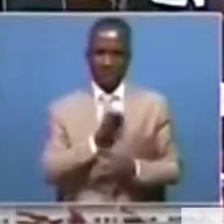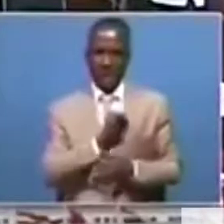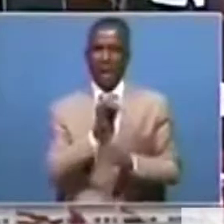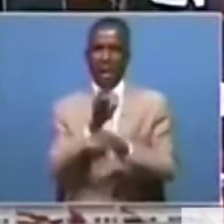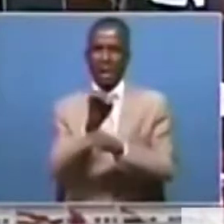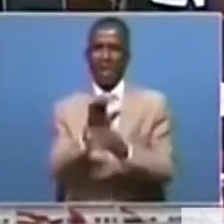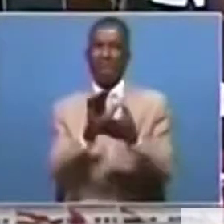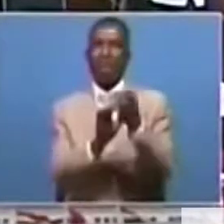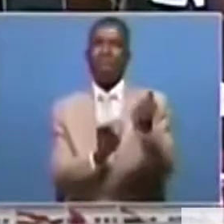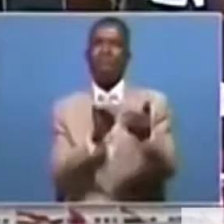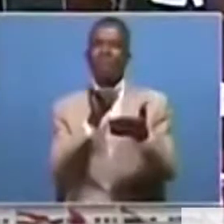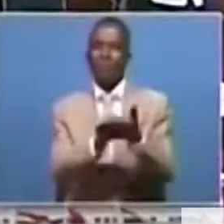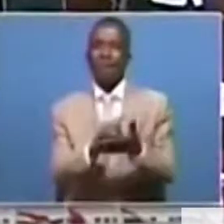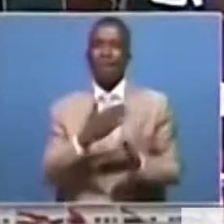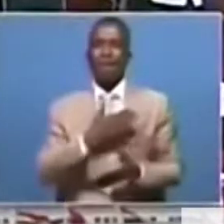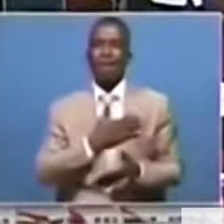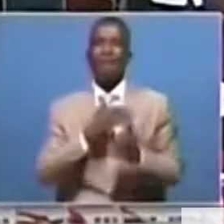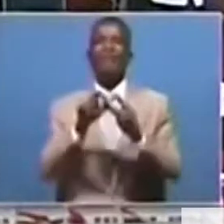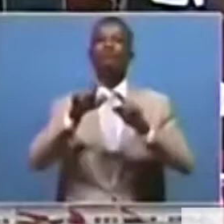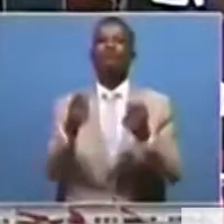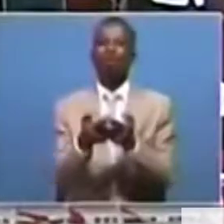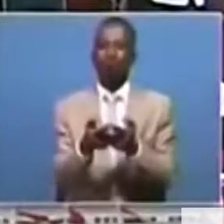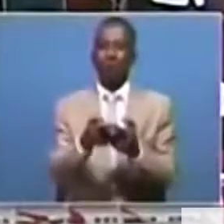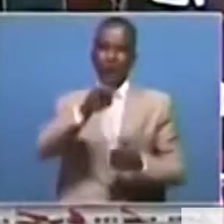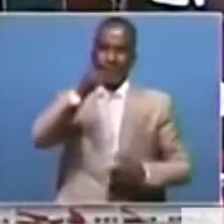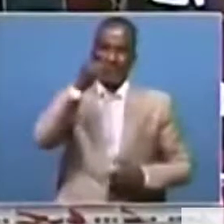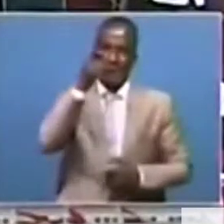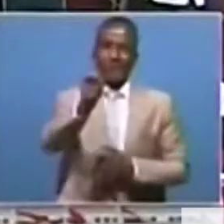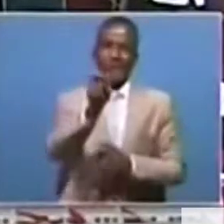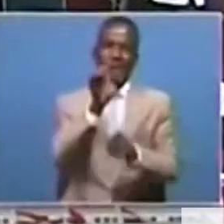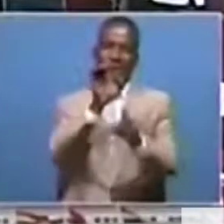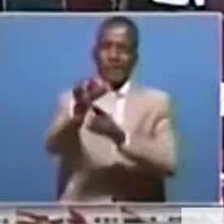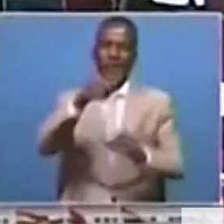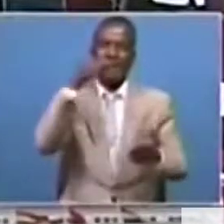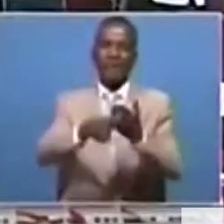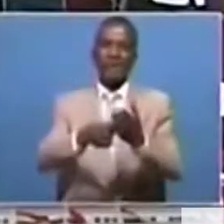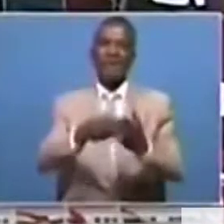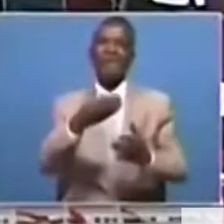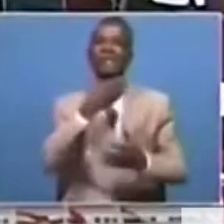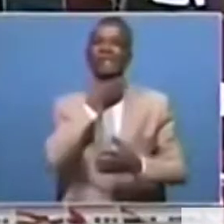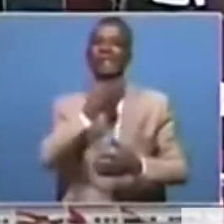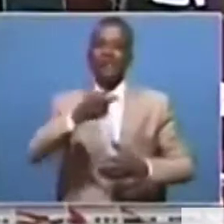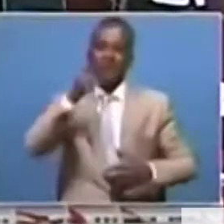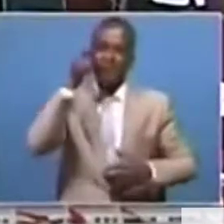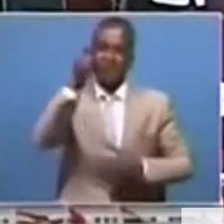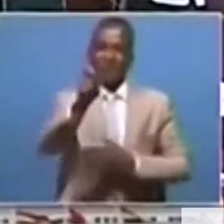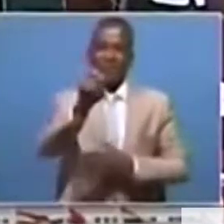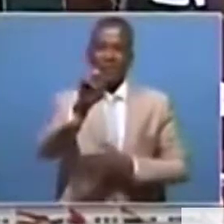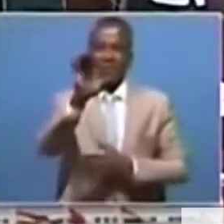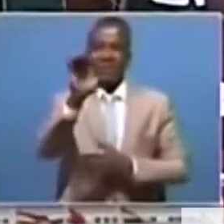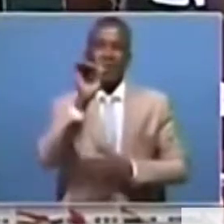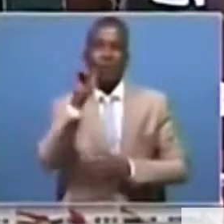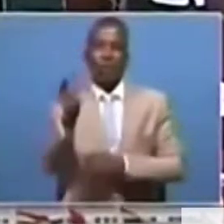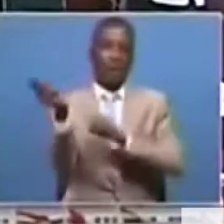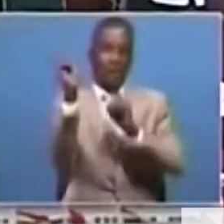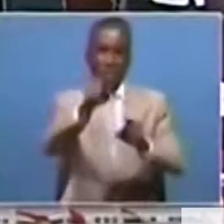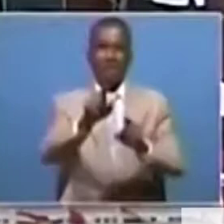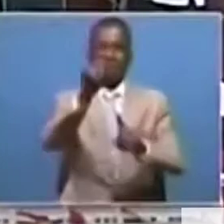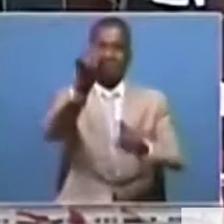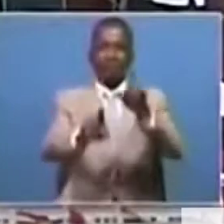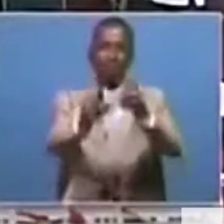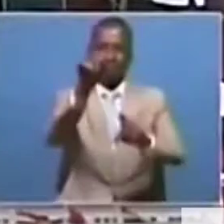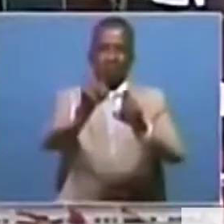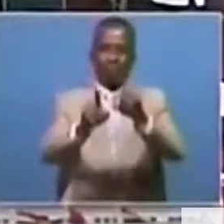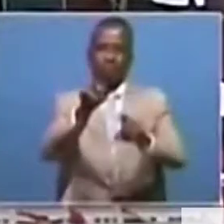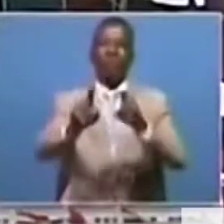and very believe, that my counsel use the subpoena powers of the court under Order 38 Rule 10 of CR 47 to compel the attendance